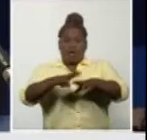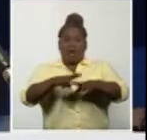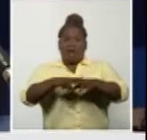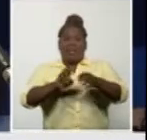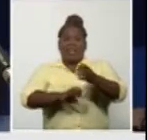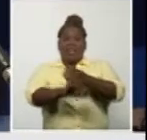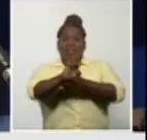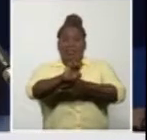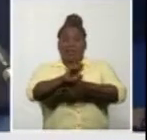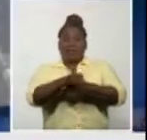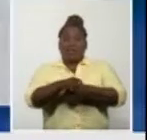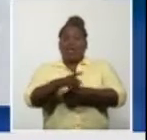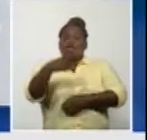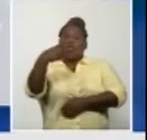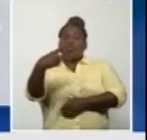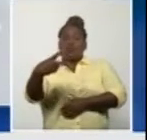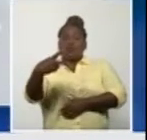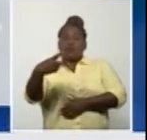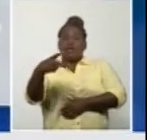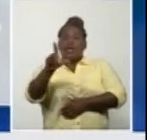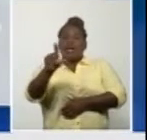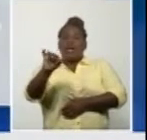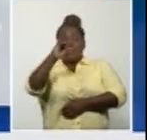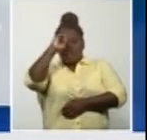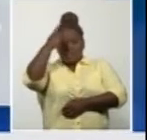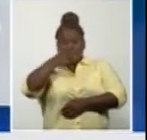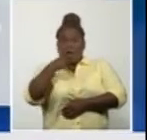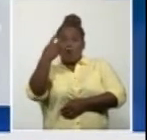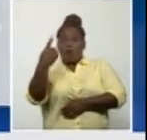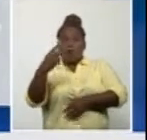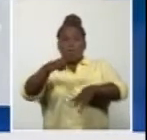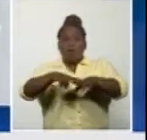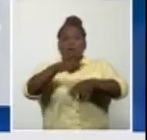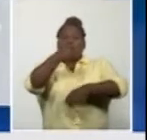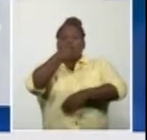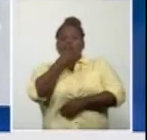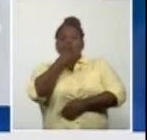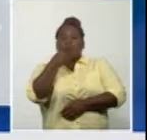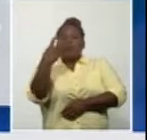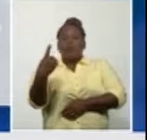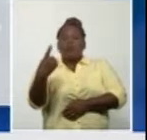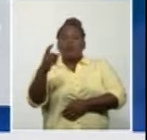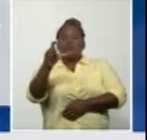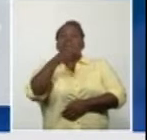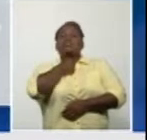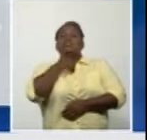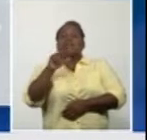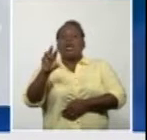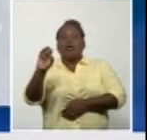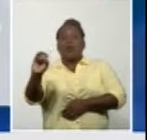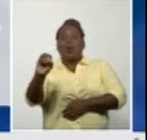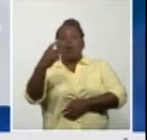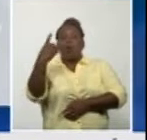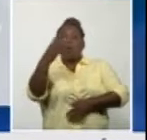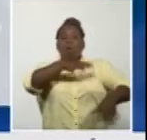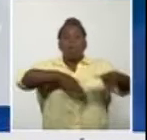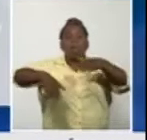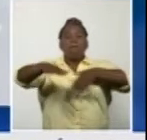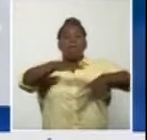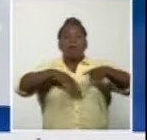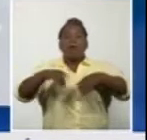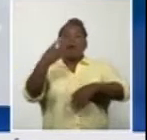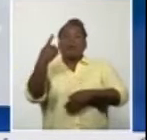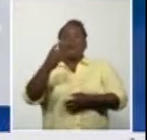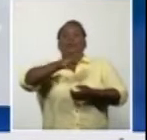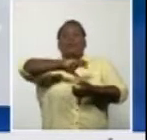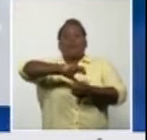81.8%, that is 9 of them, are from Havana. 2 from Havana del Este, 2 from La Lisa, 1